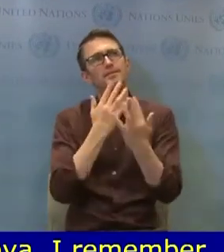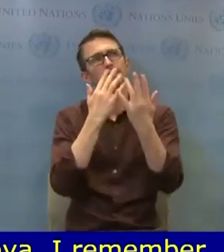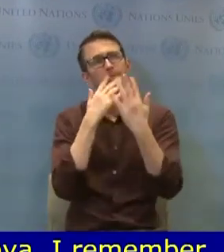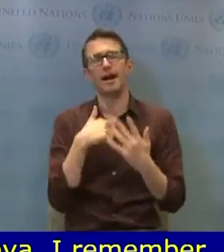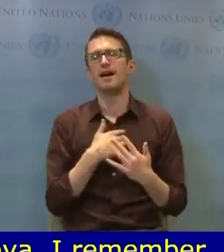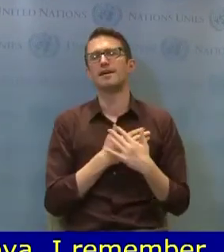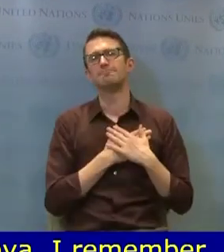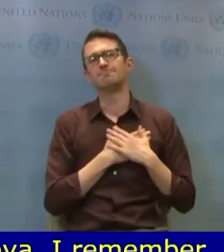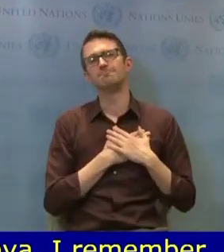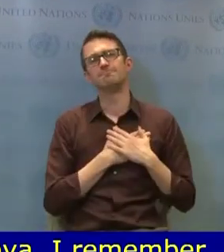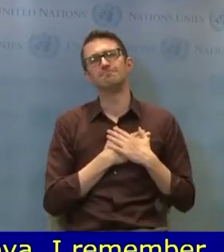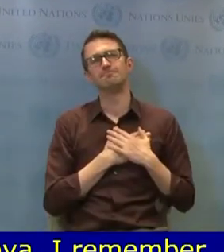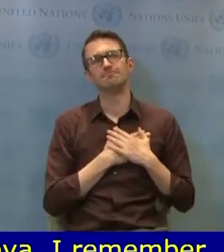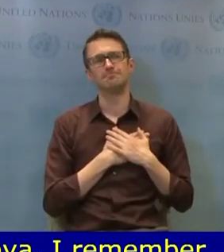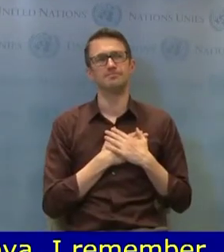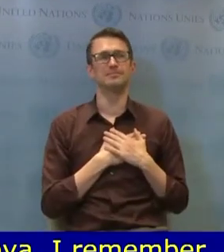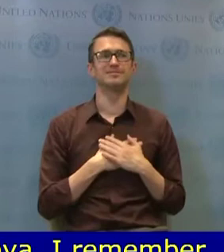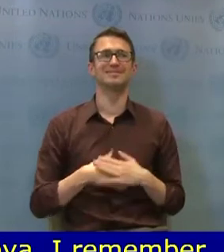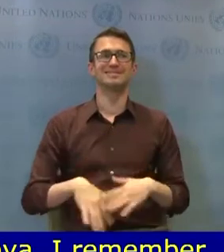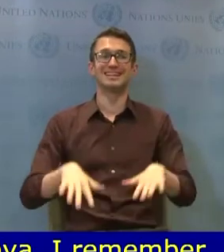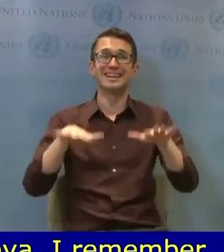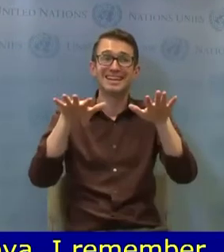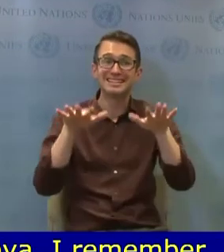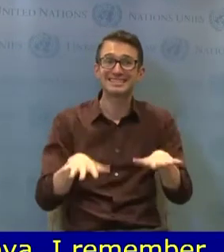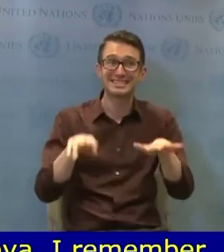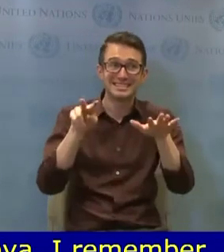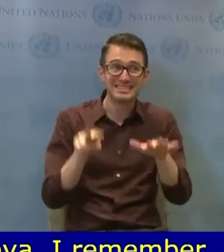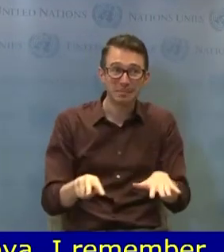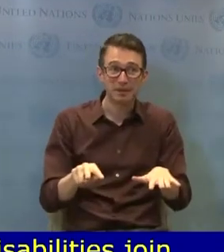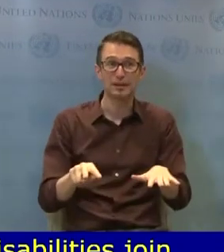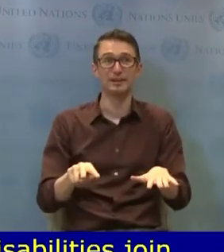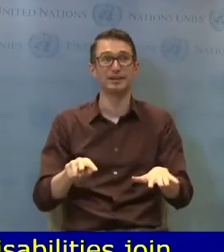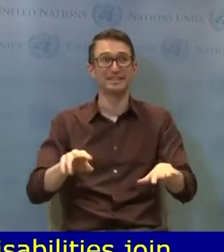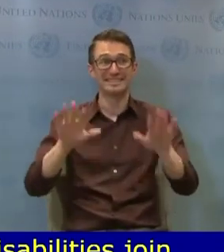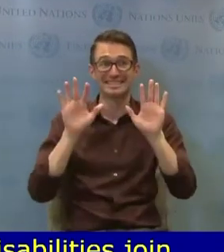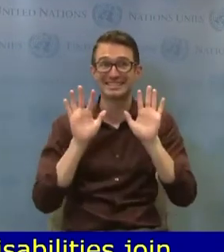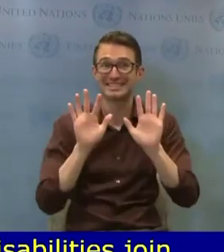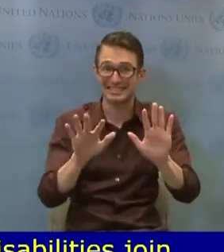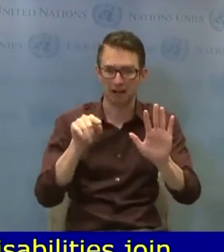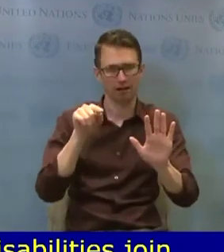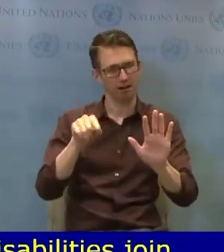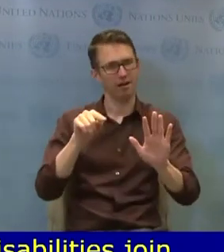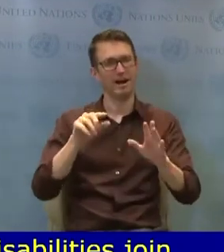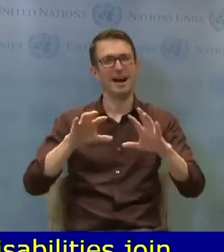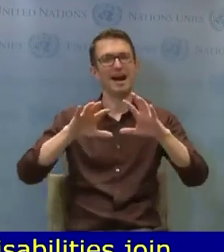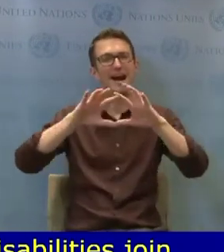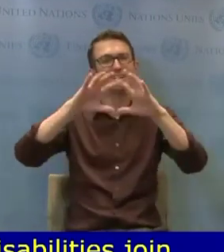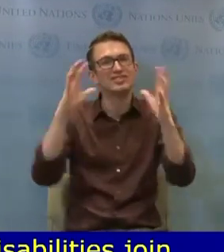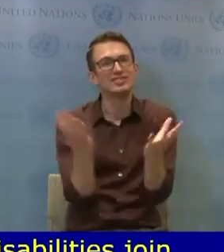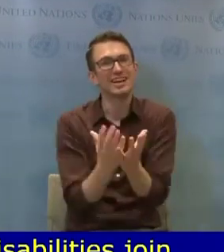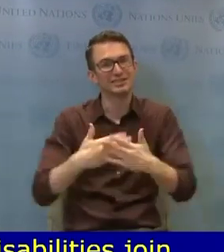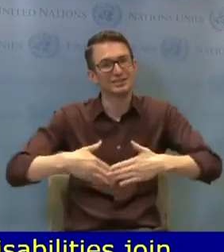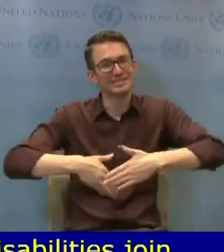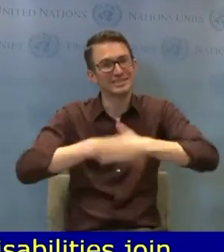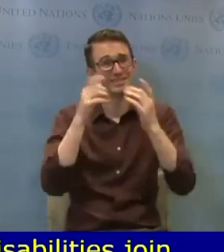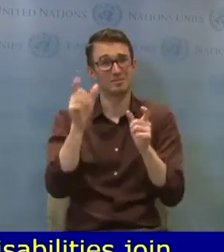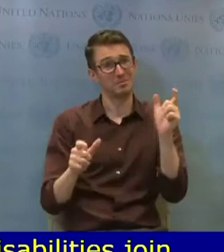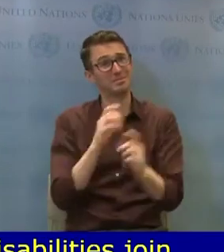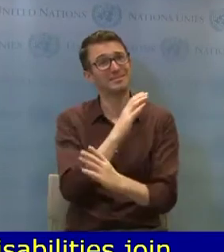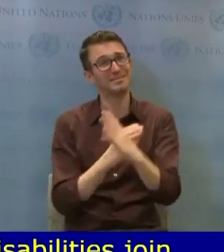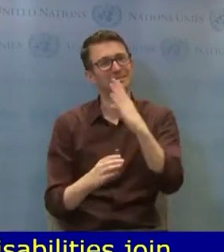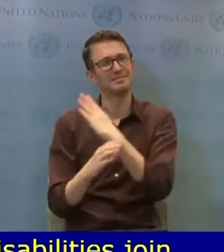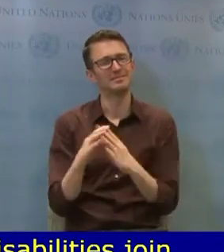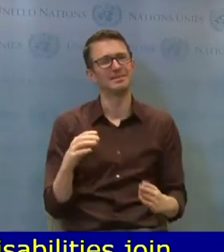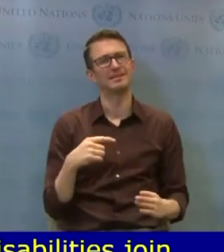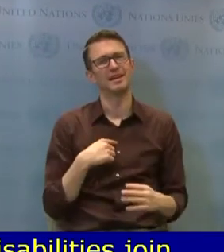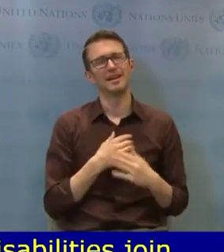of Persons with Disabilities, in which I think is a fitting and profound symbol. When my father was around, my